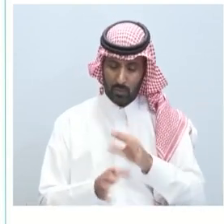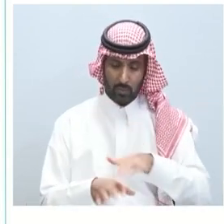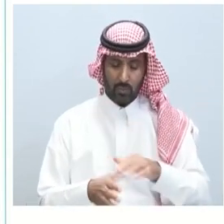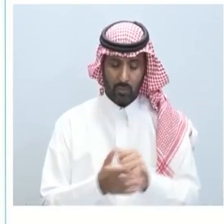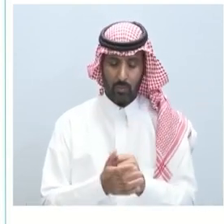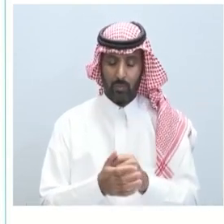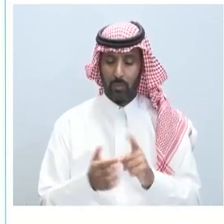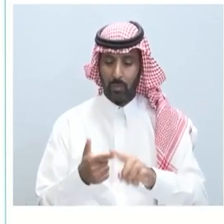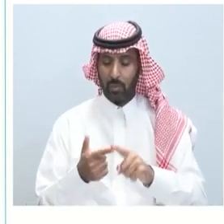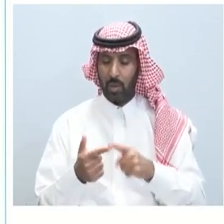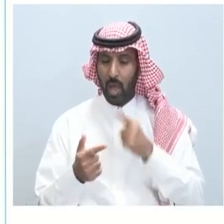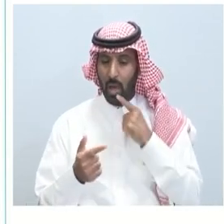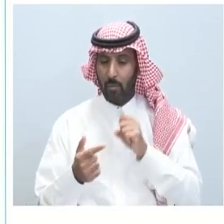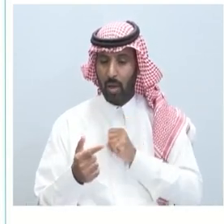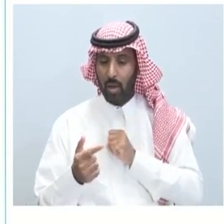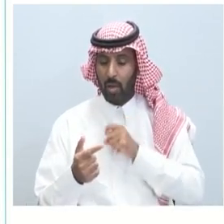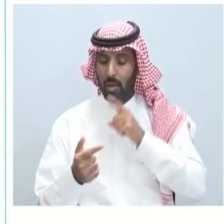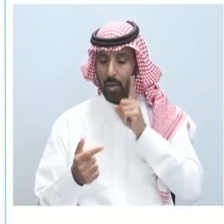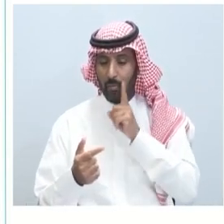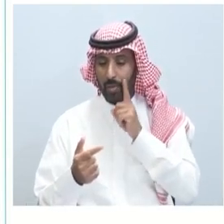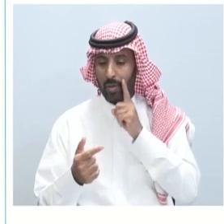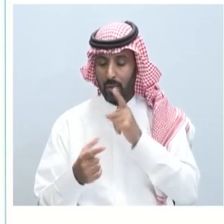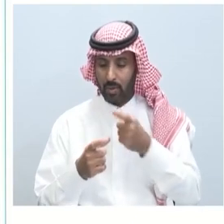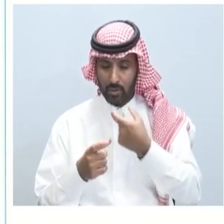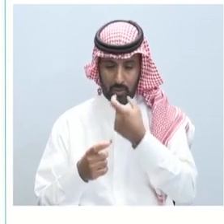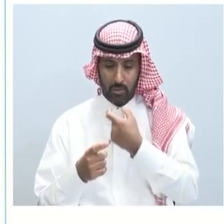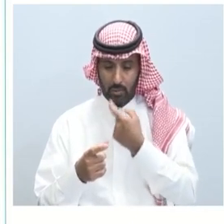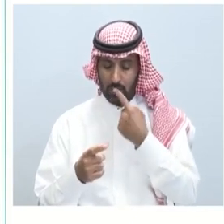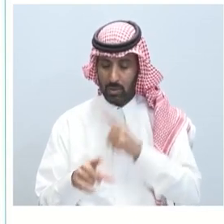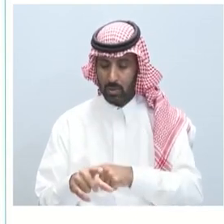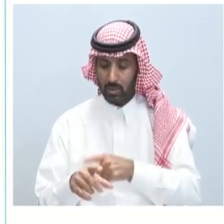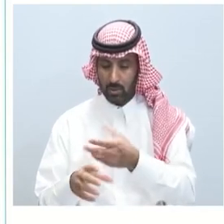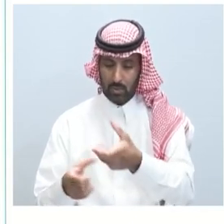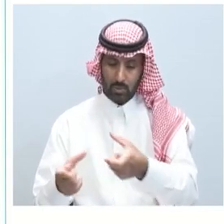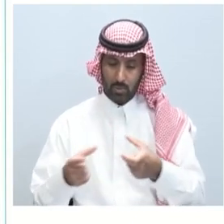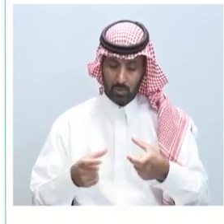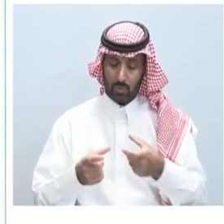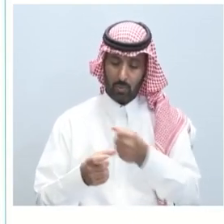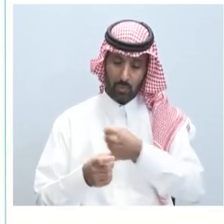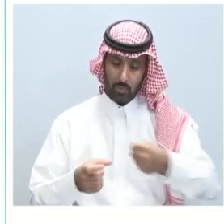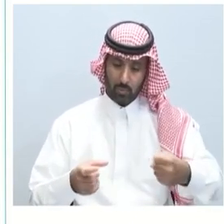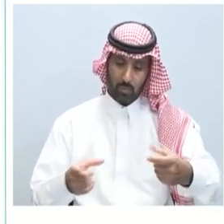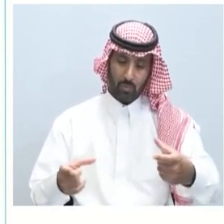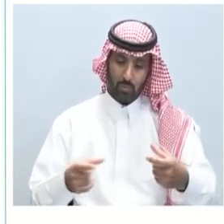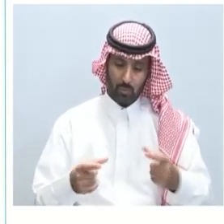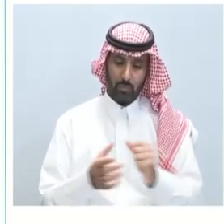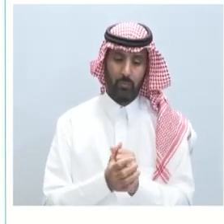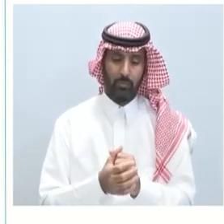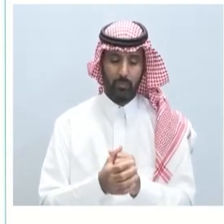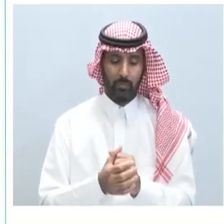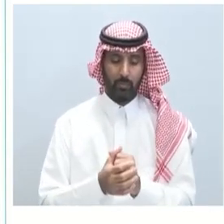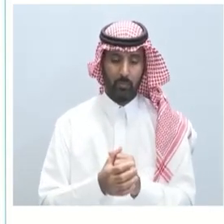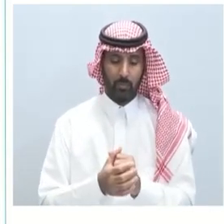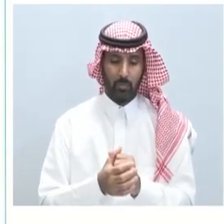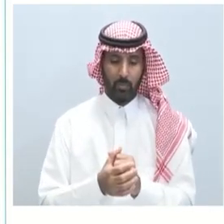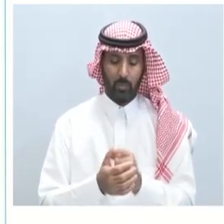my mother's cookies always moments after she takes them out of the oven. So They